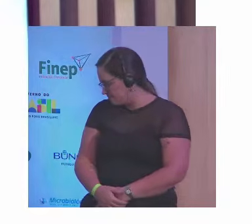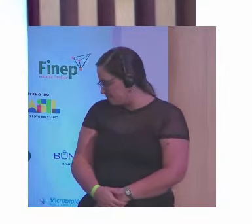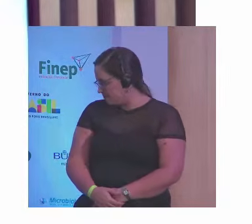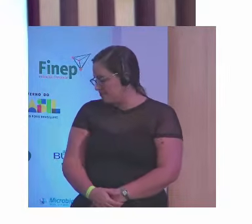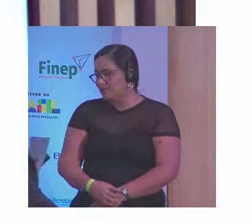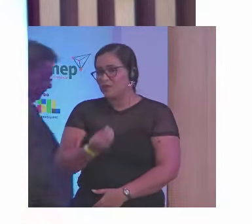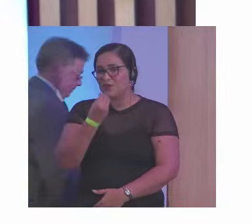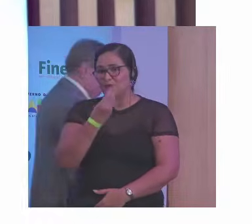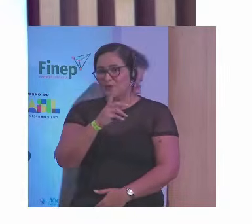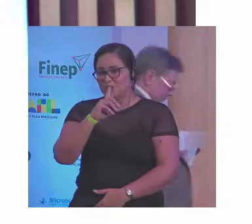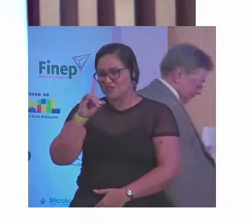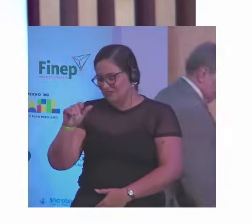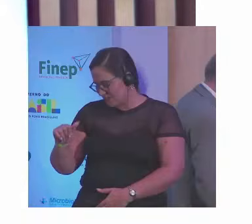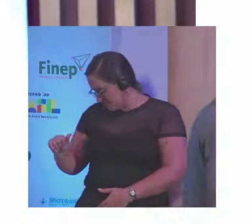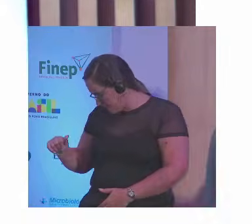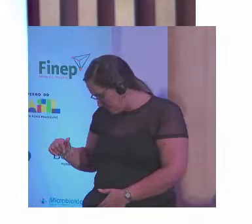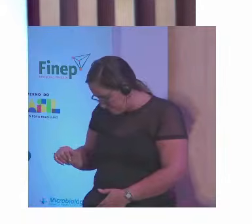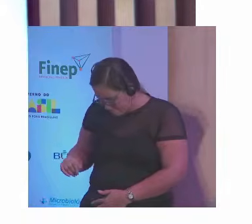Bom dia.